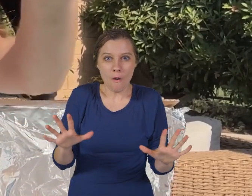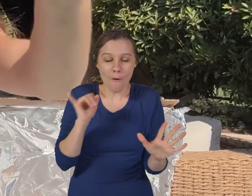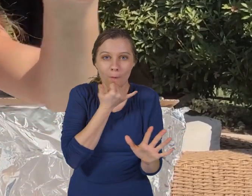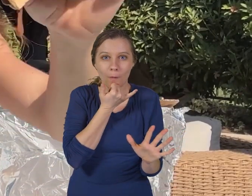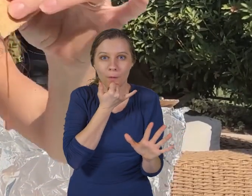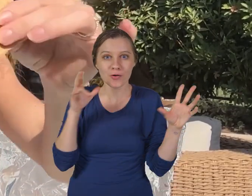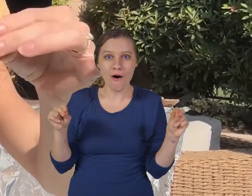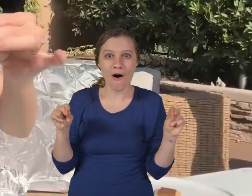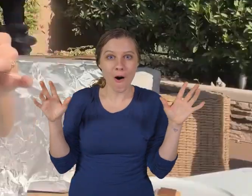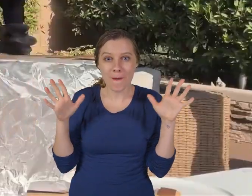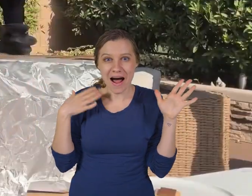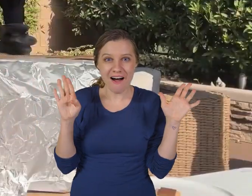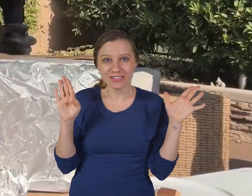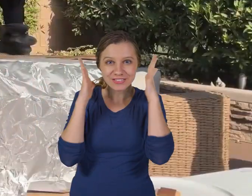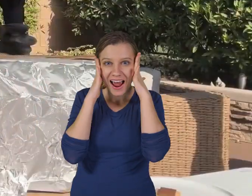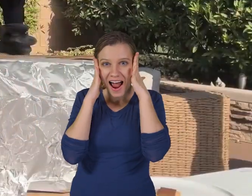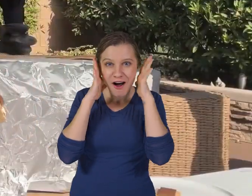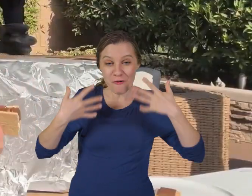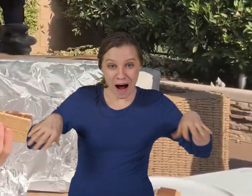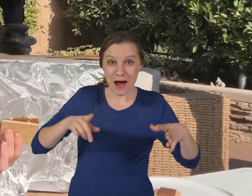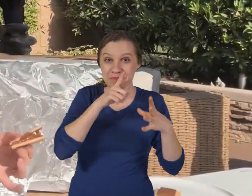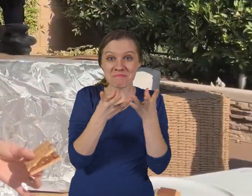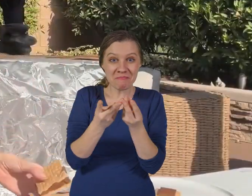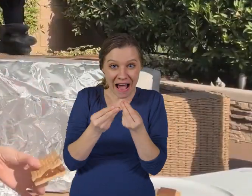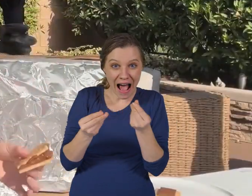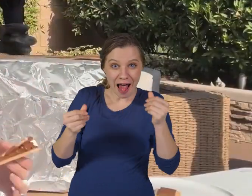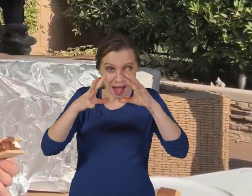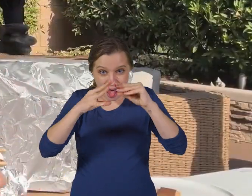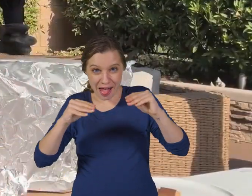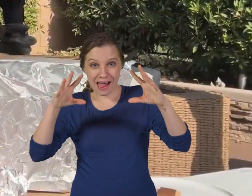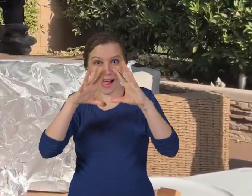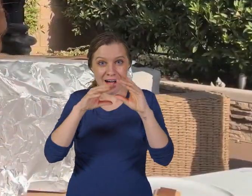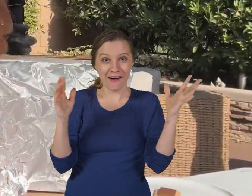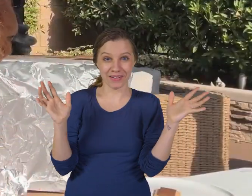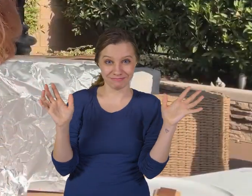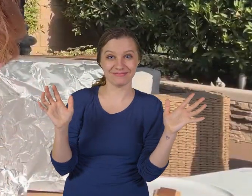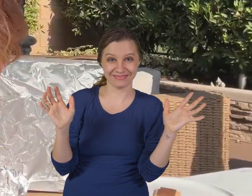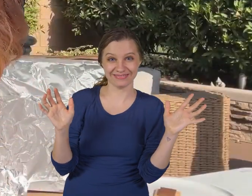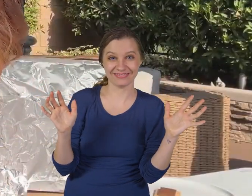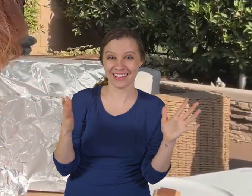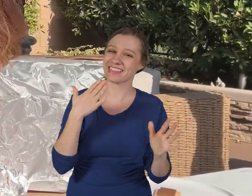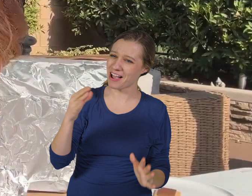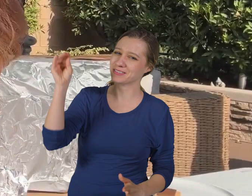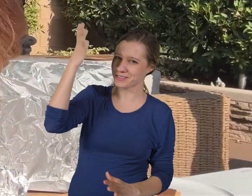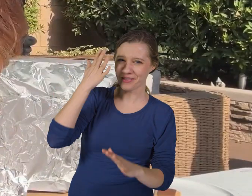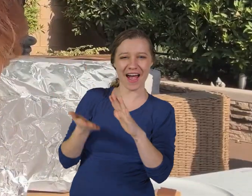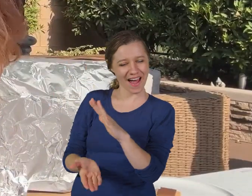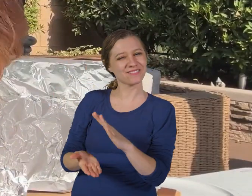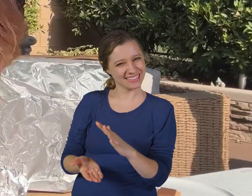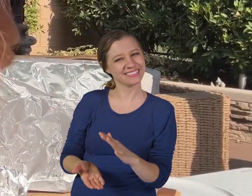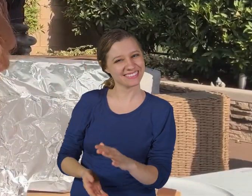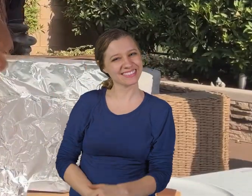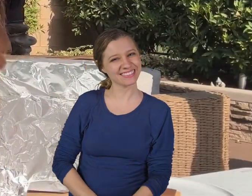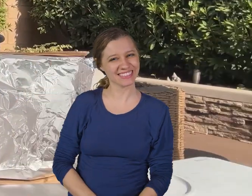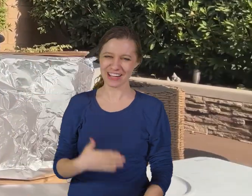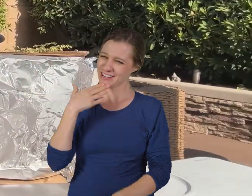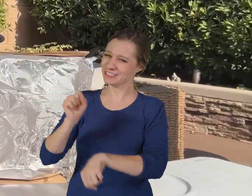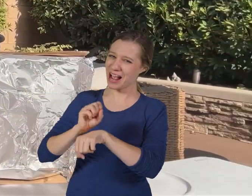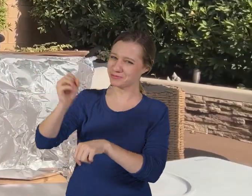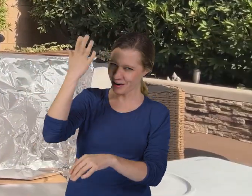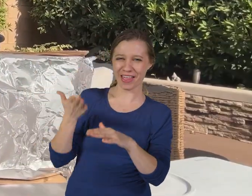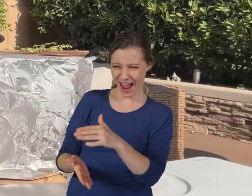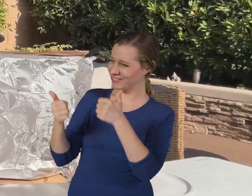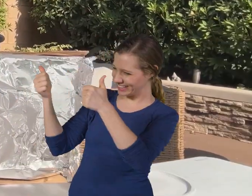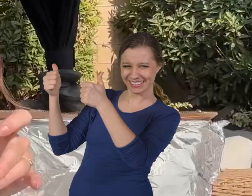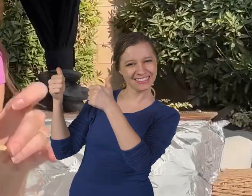smush. Oh no. Oh my gosh. Wow. Okay, that is very melty. Thank you, solar oven.